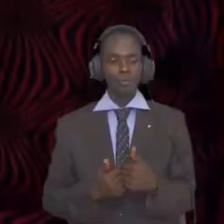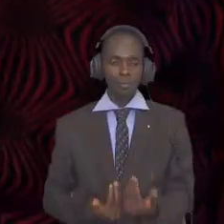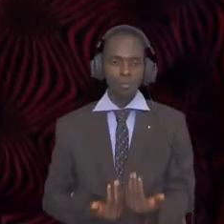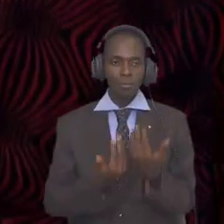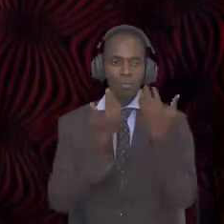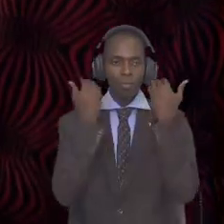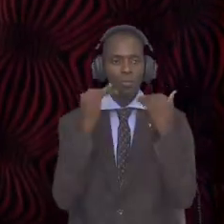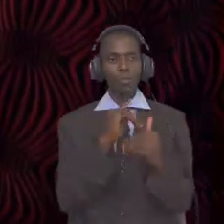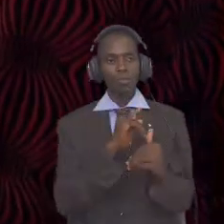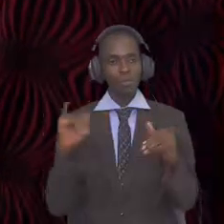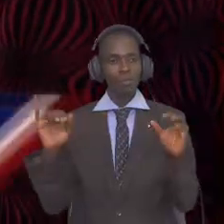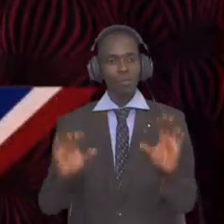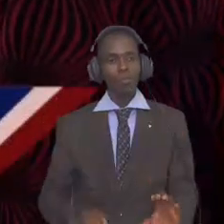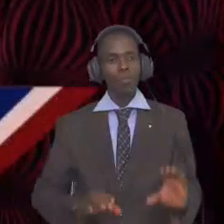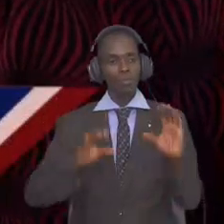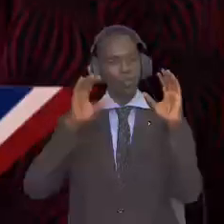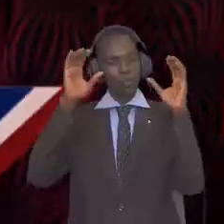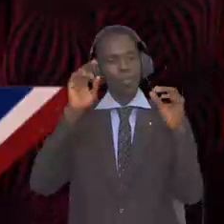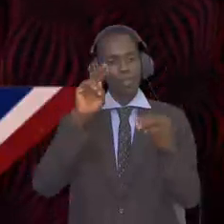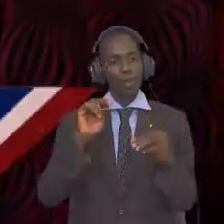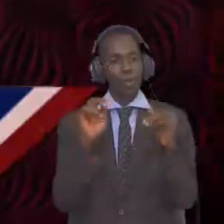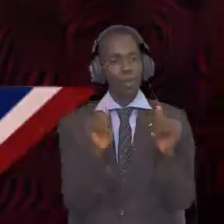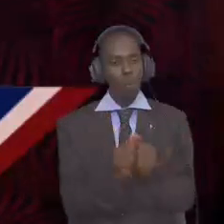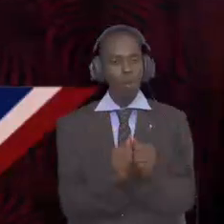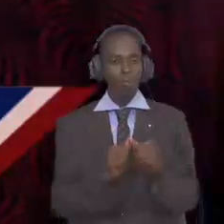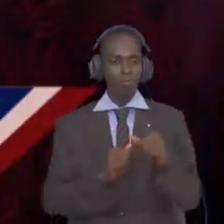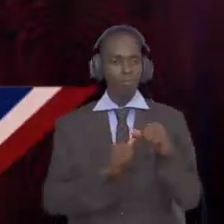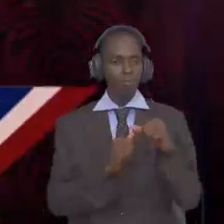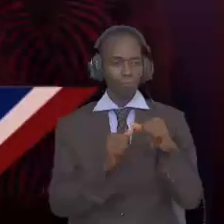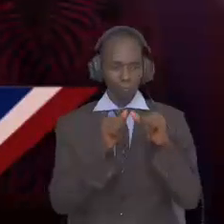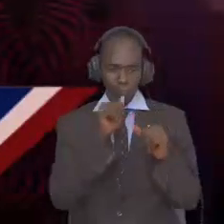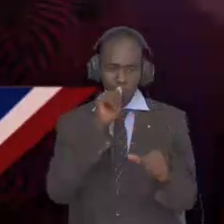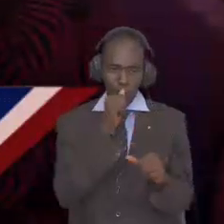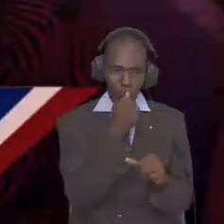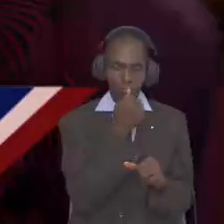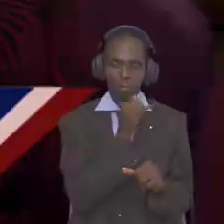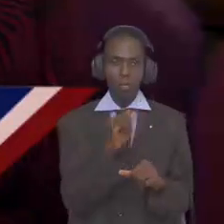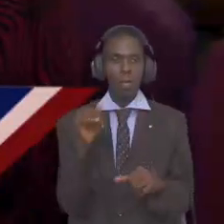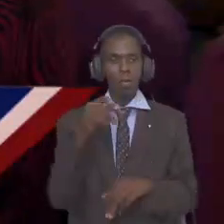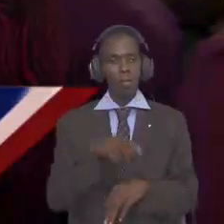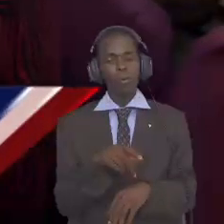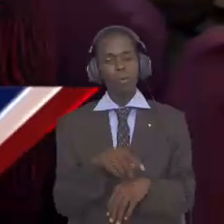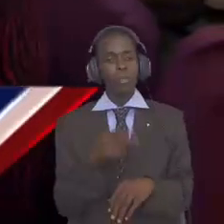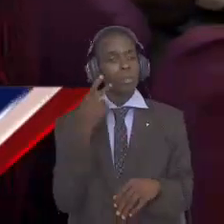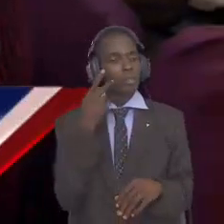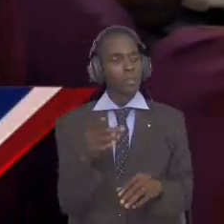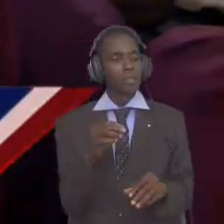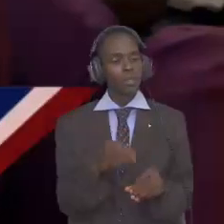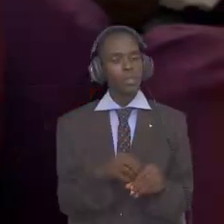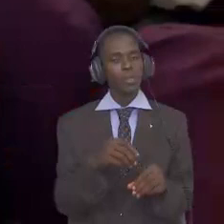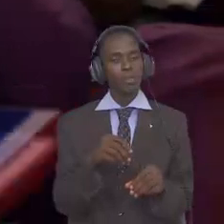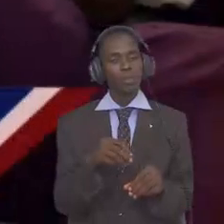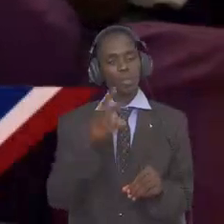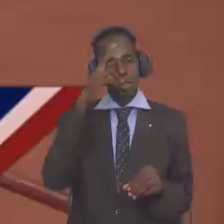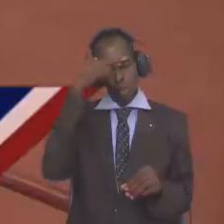consecration with persevering Paul. It tells us in Romans chapter 16, and we're reading from verse 3.